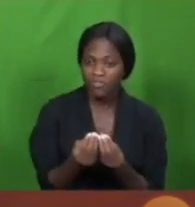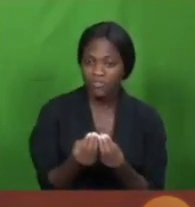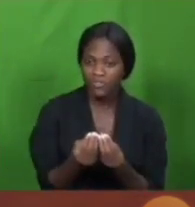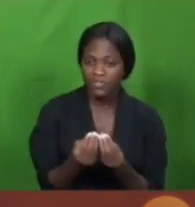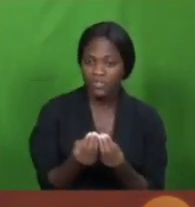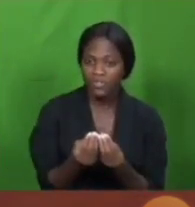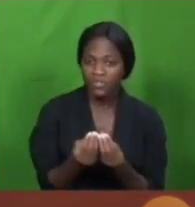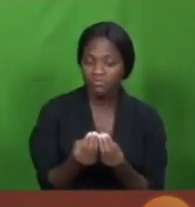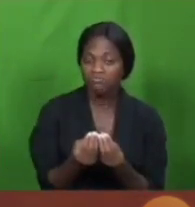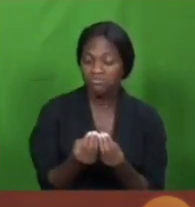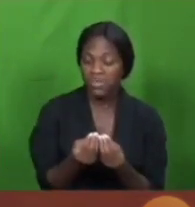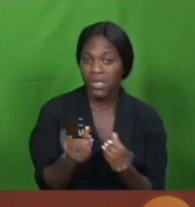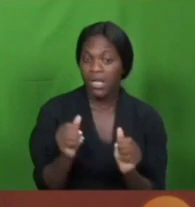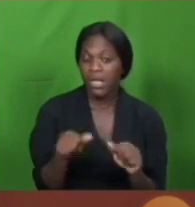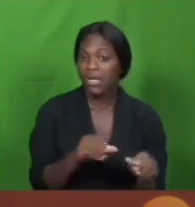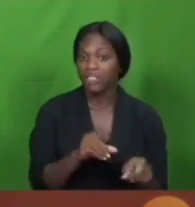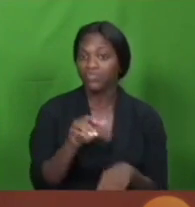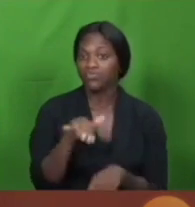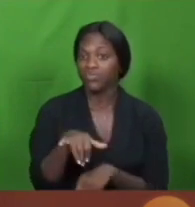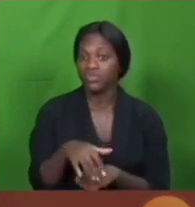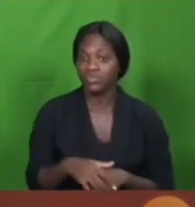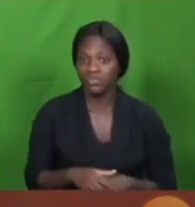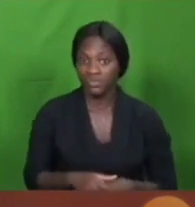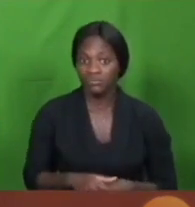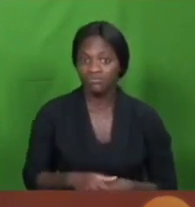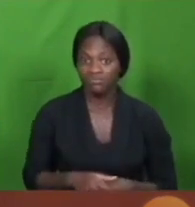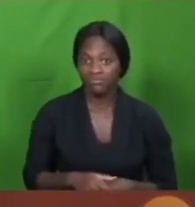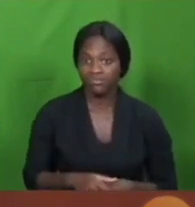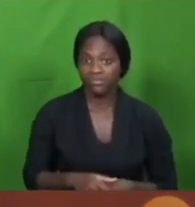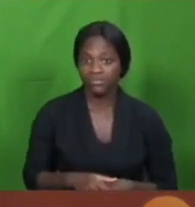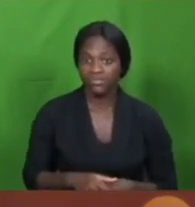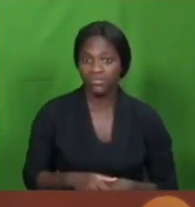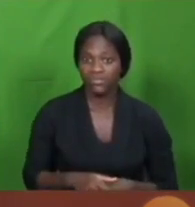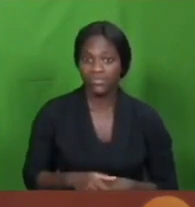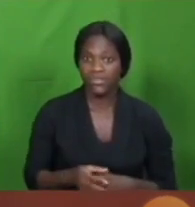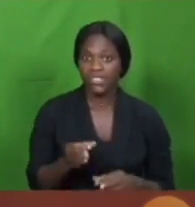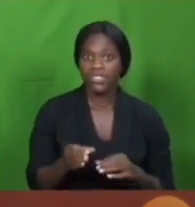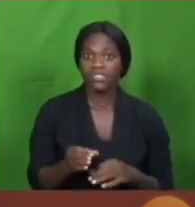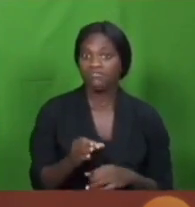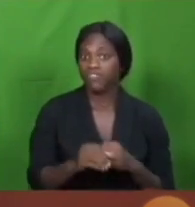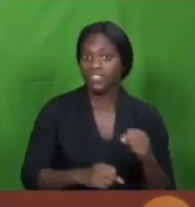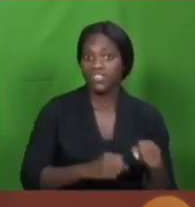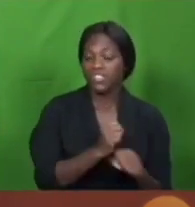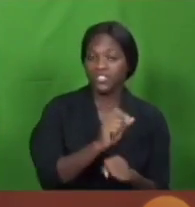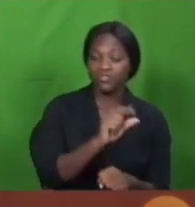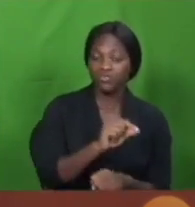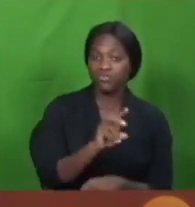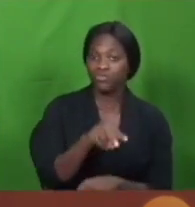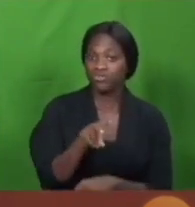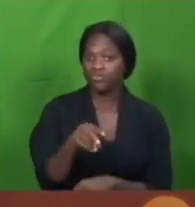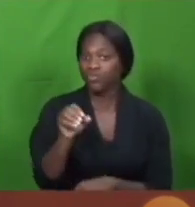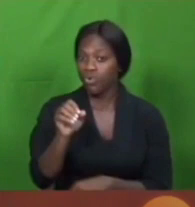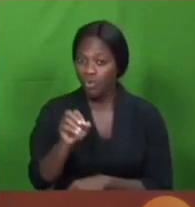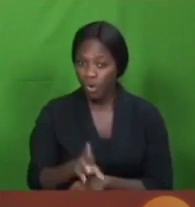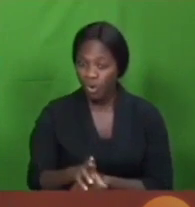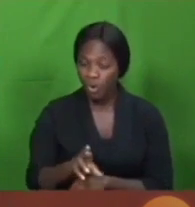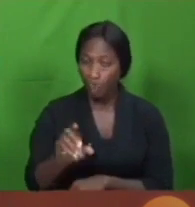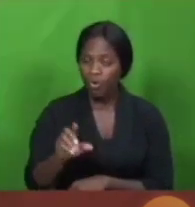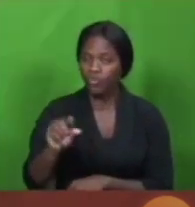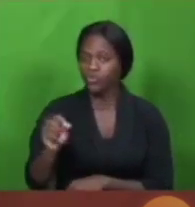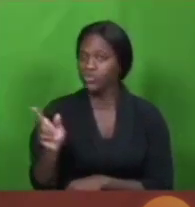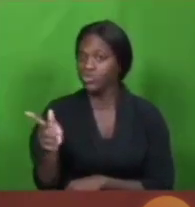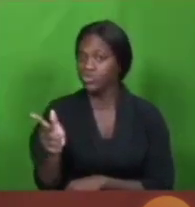is in a better position to clarify this, whether it's 2022 or 2023. Yes,